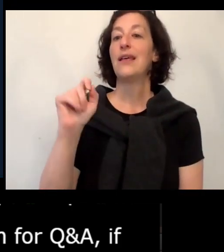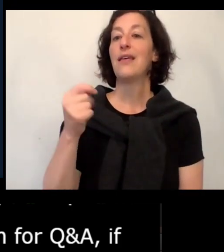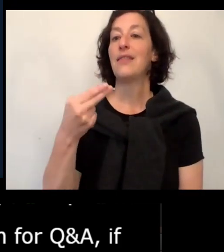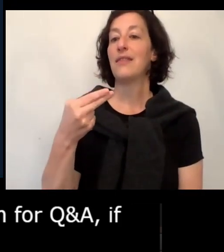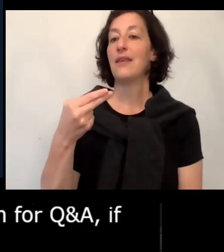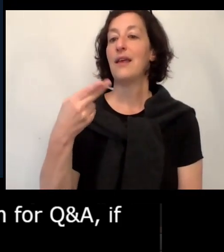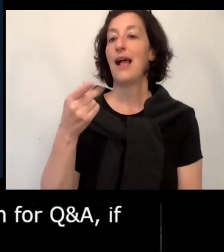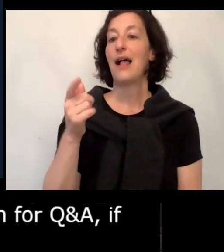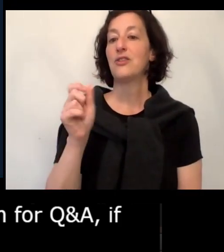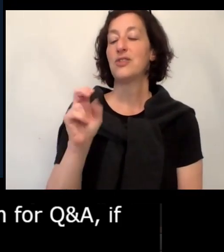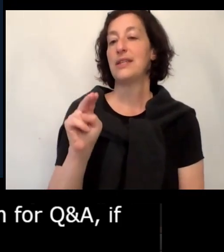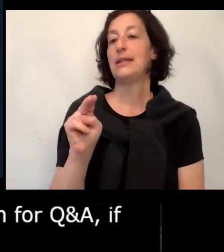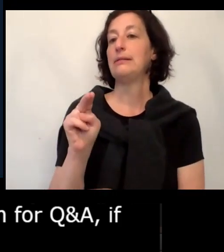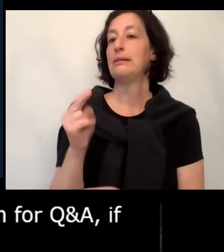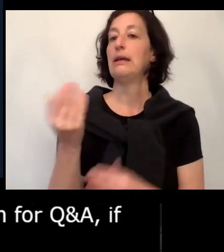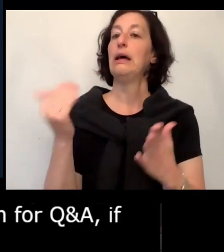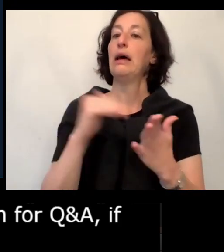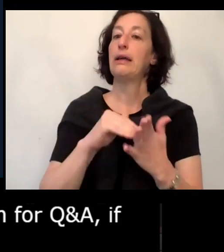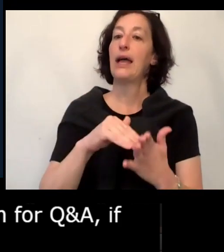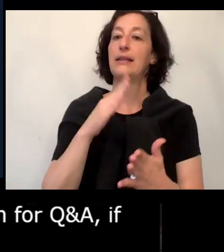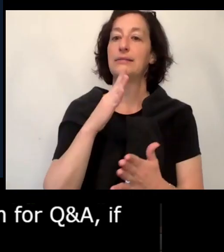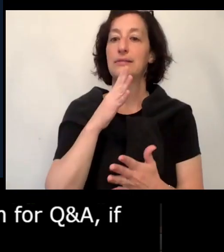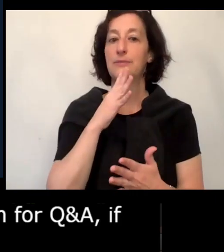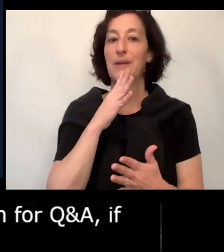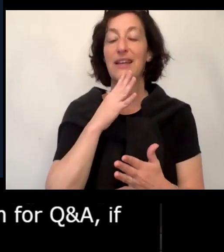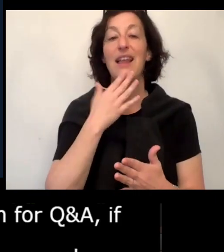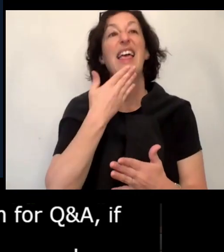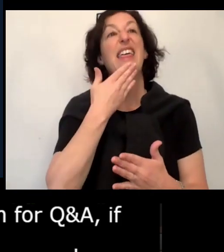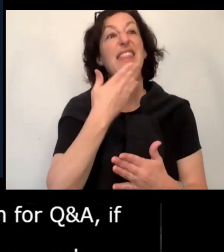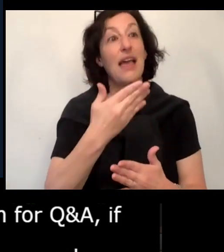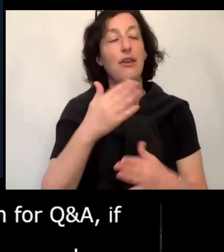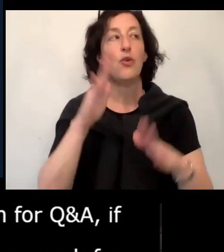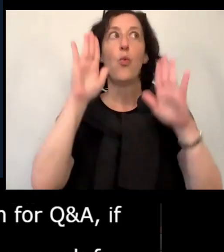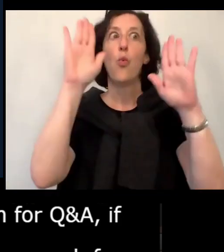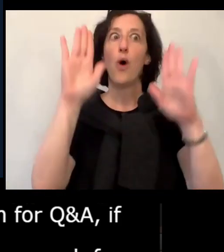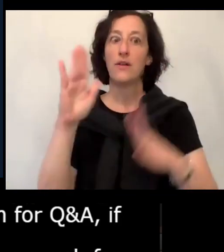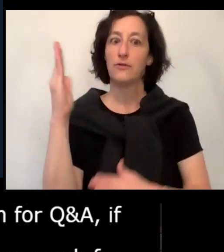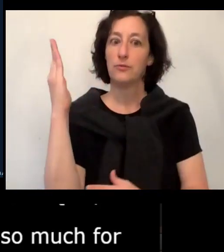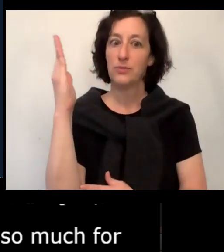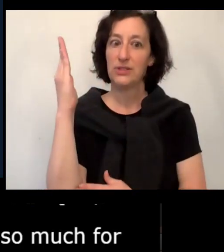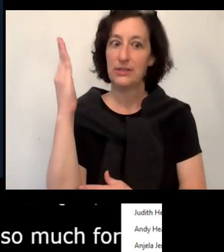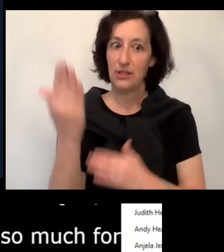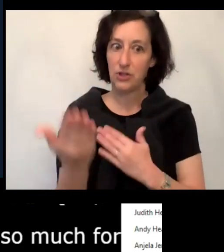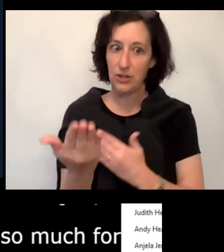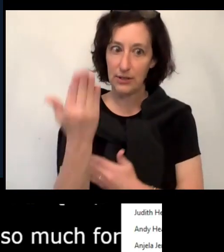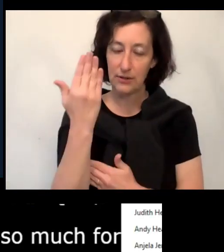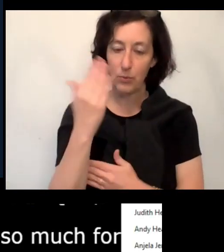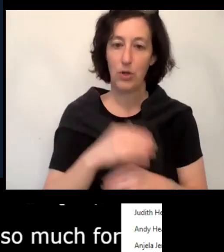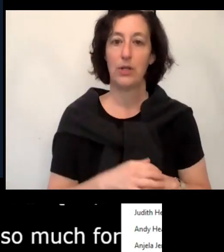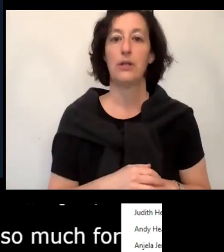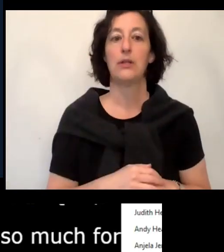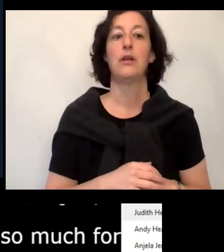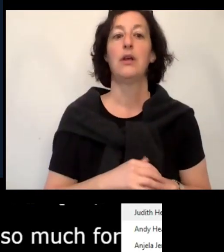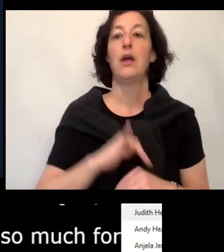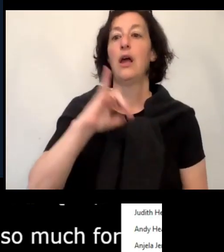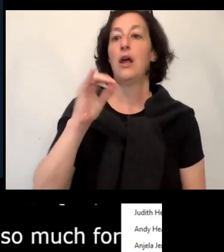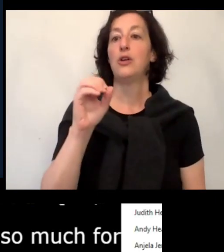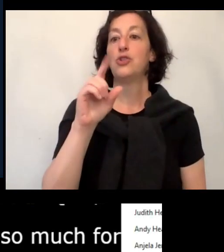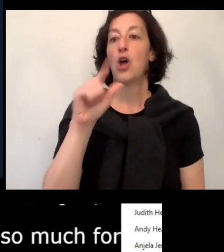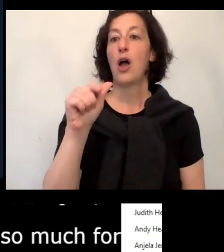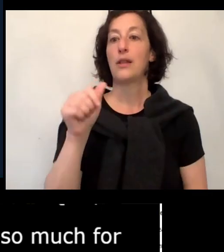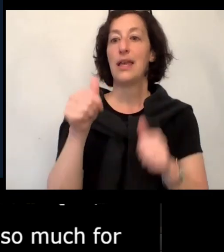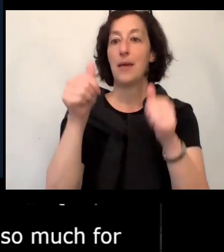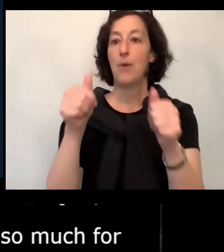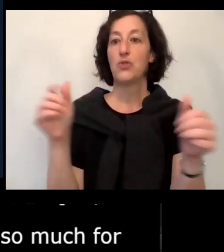again. Thanks so much for this excellent presentation. As Jolly posted a link, anyone